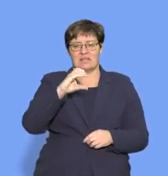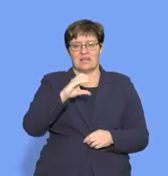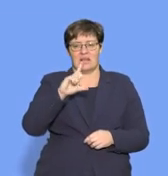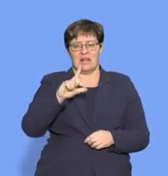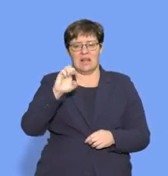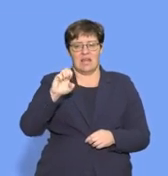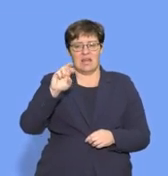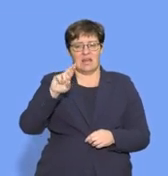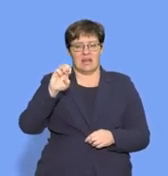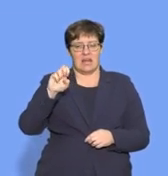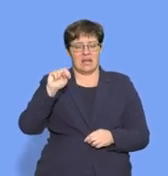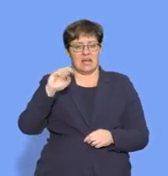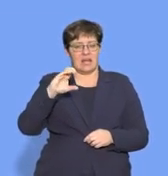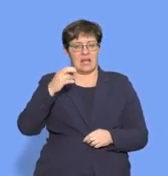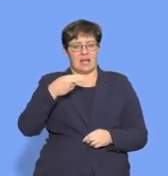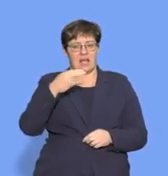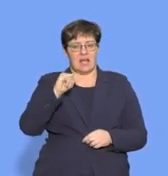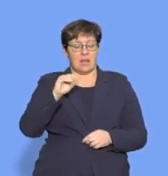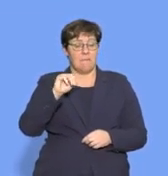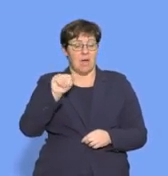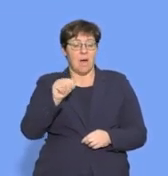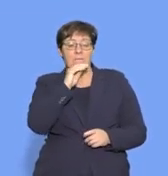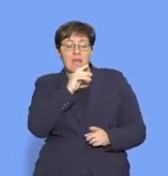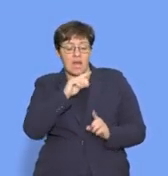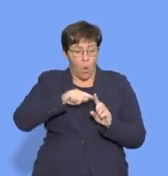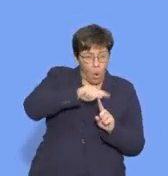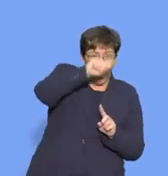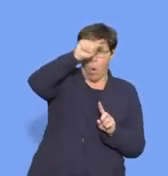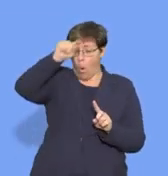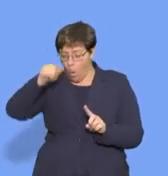sclerenchyma cells, which have walls that are thickened all the way around.